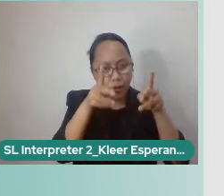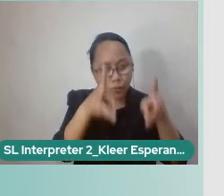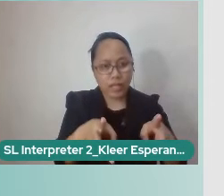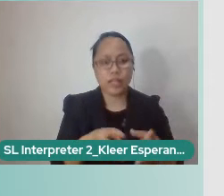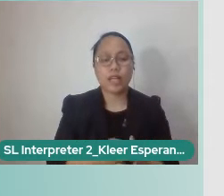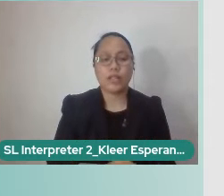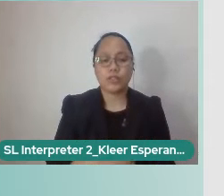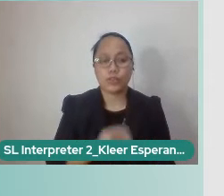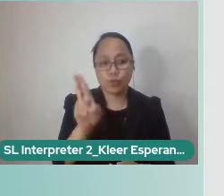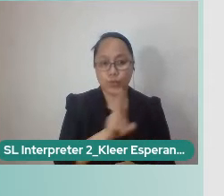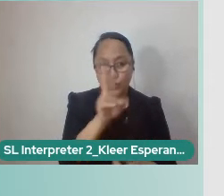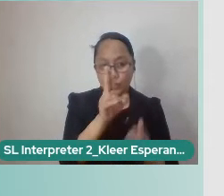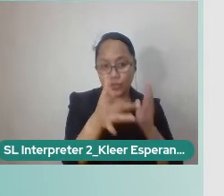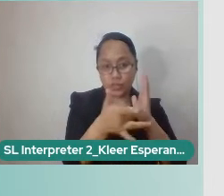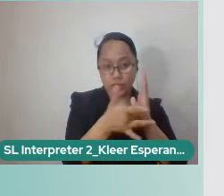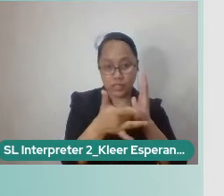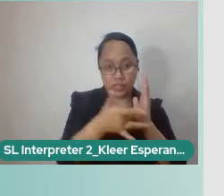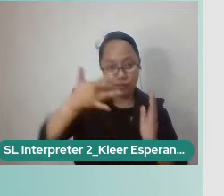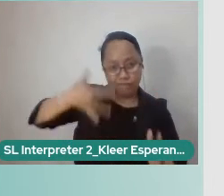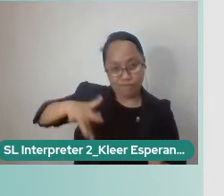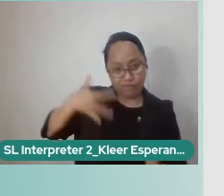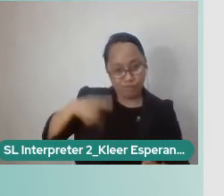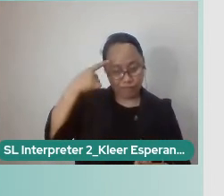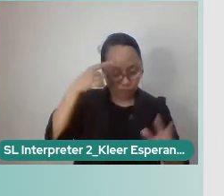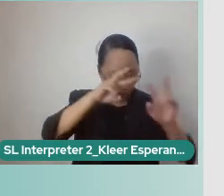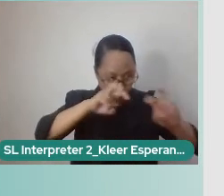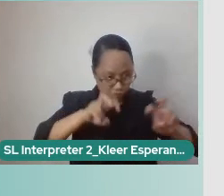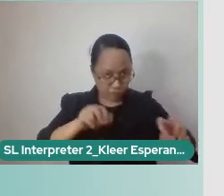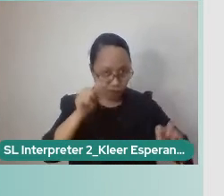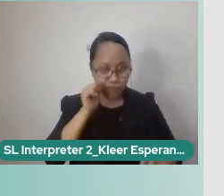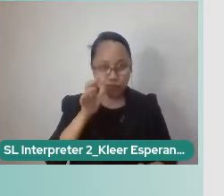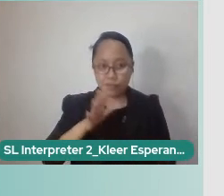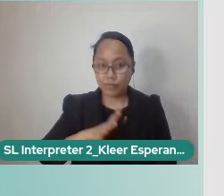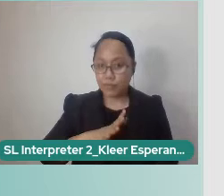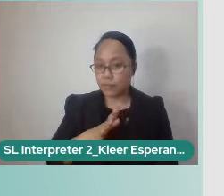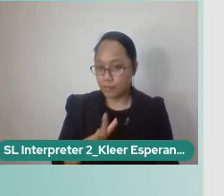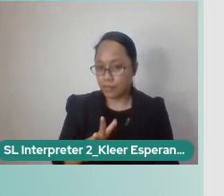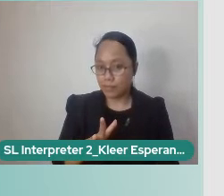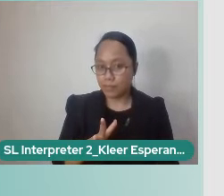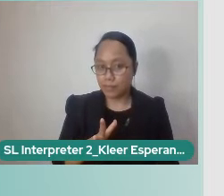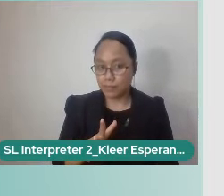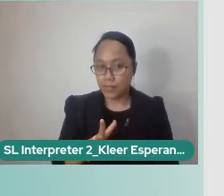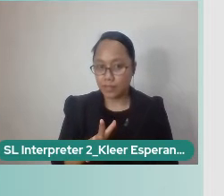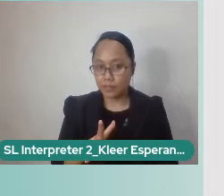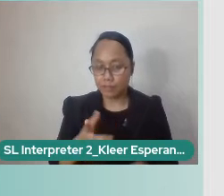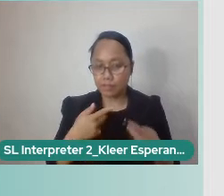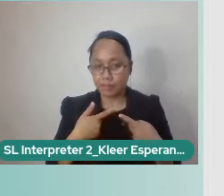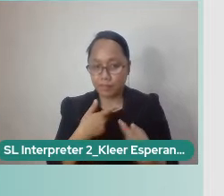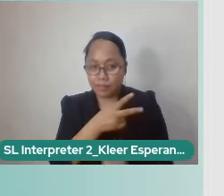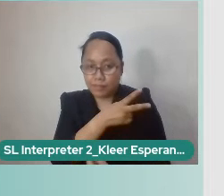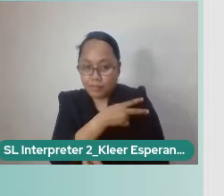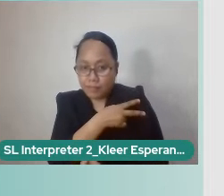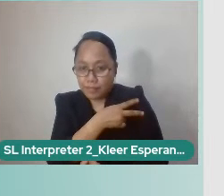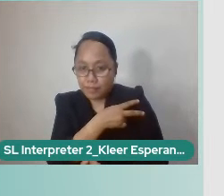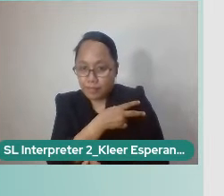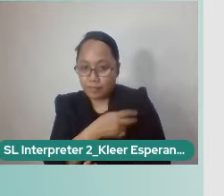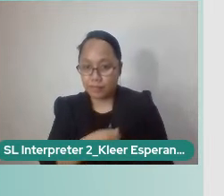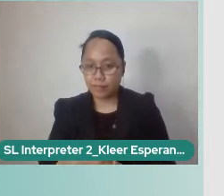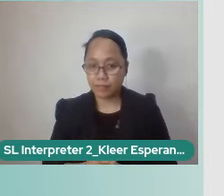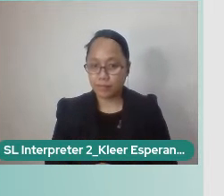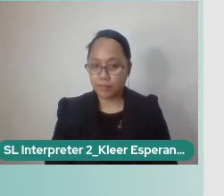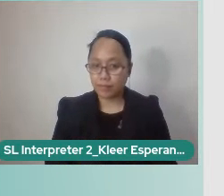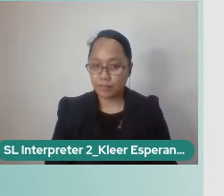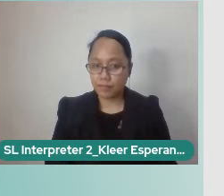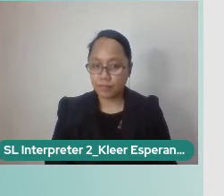in 2017. And without going into the details, the main issue to take on board here is that because we're using HPV